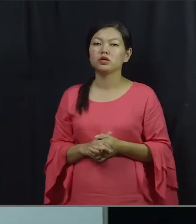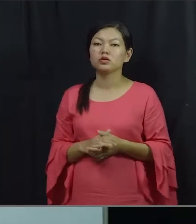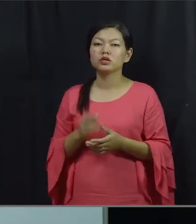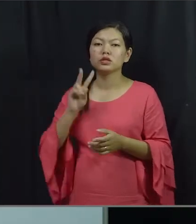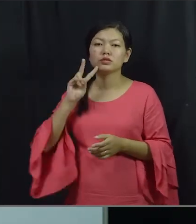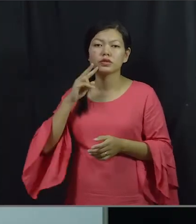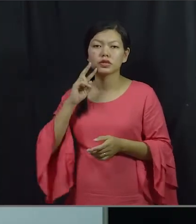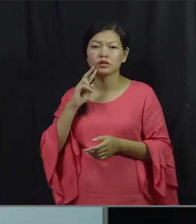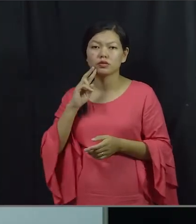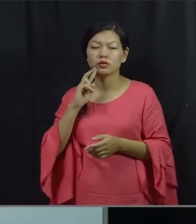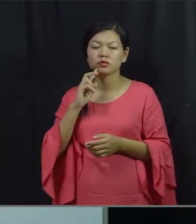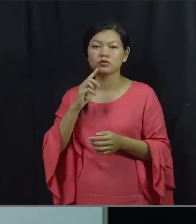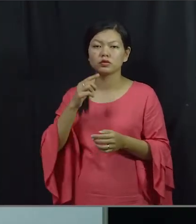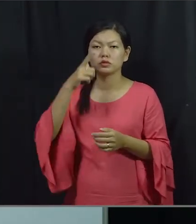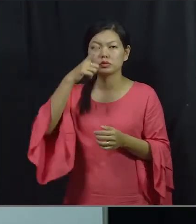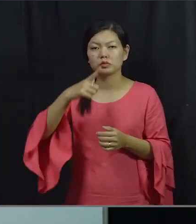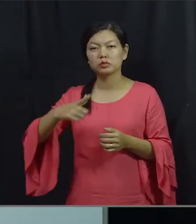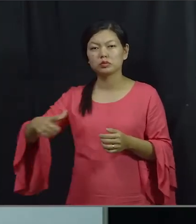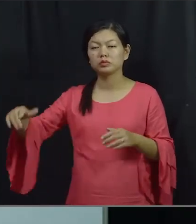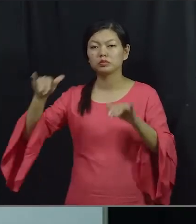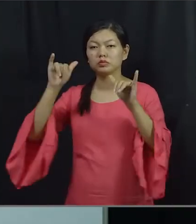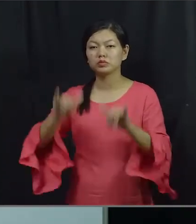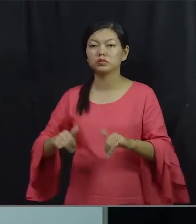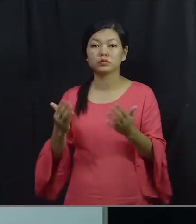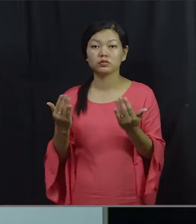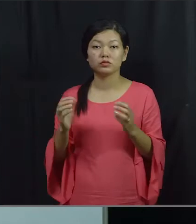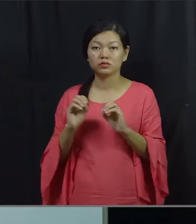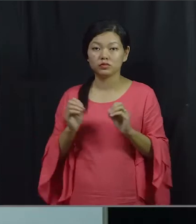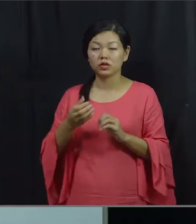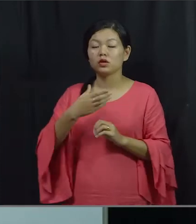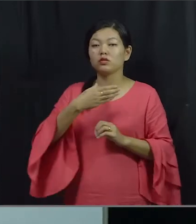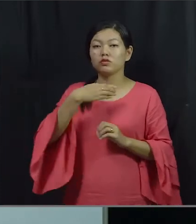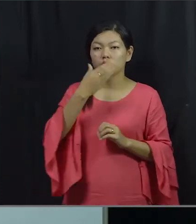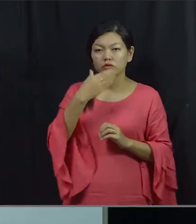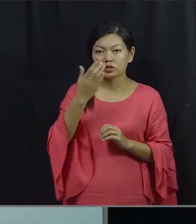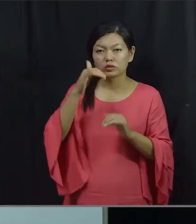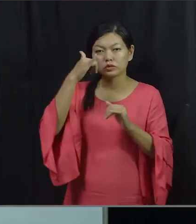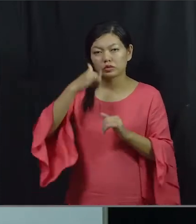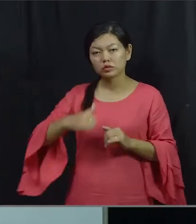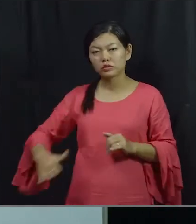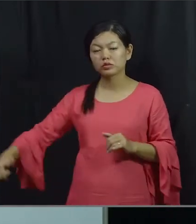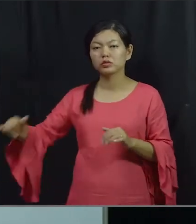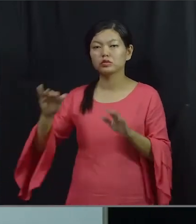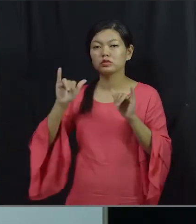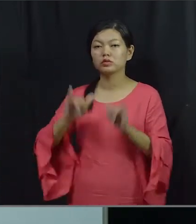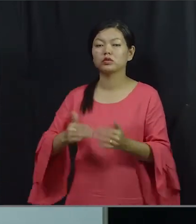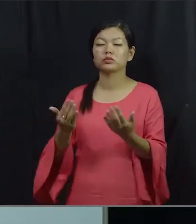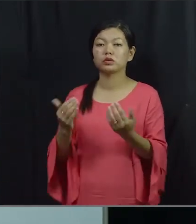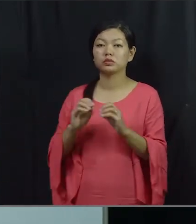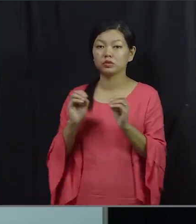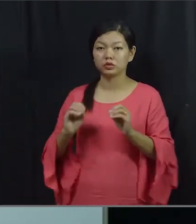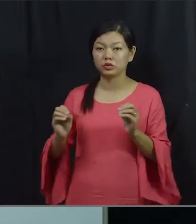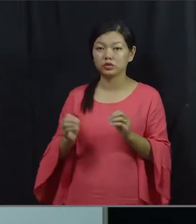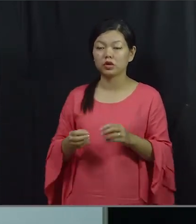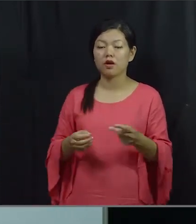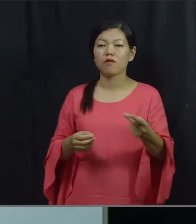for a longer period, isn't it? Like as I was telling you, vegetables and fruits, or those things which will are perishable